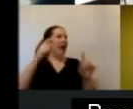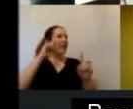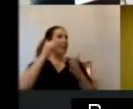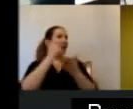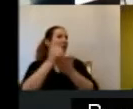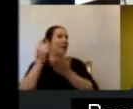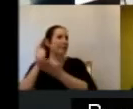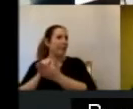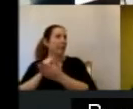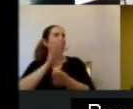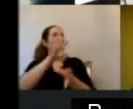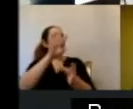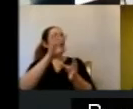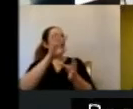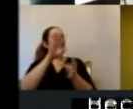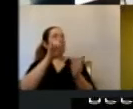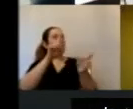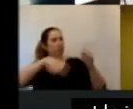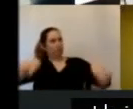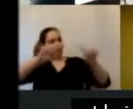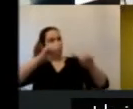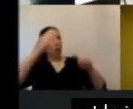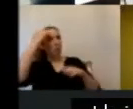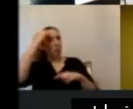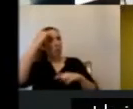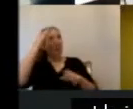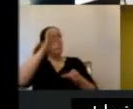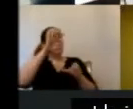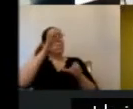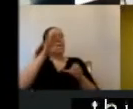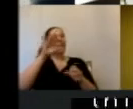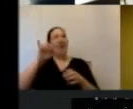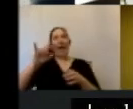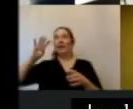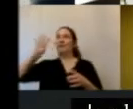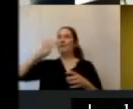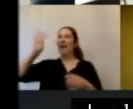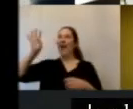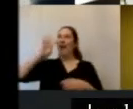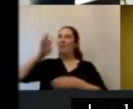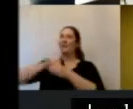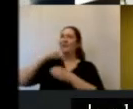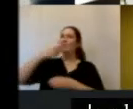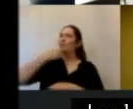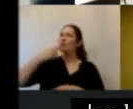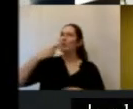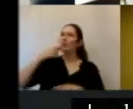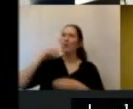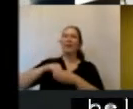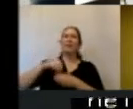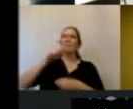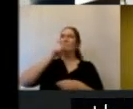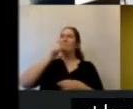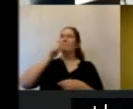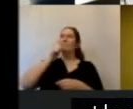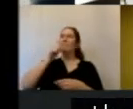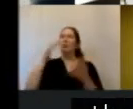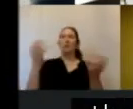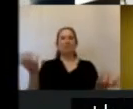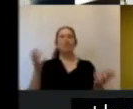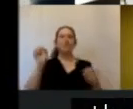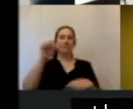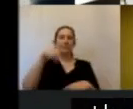an update about the City Hall Plaza renovation. Yep, just one final comment on the captions